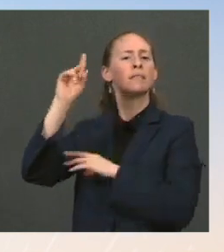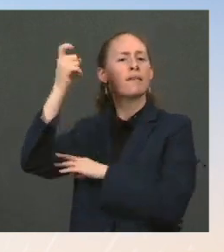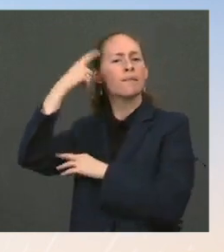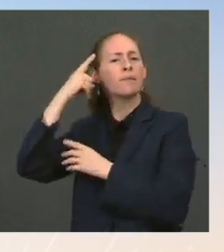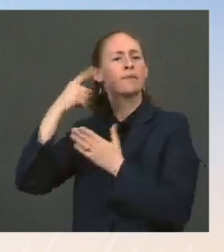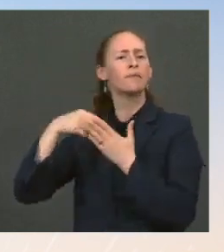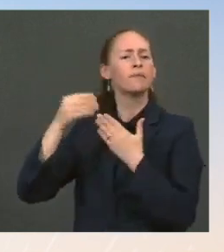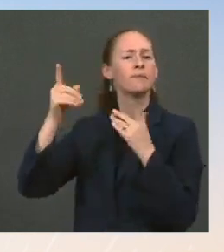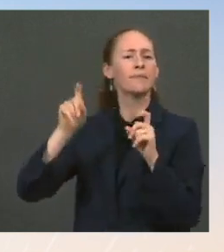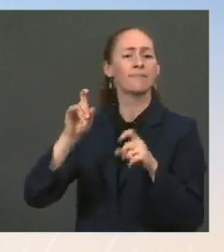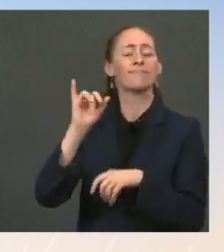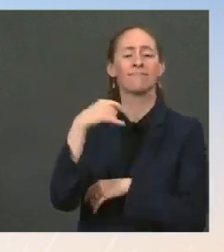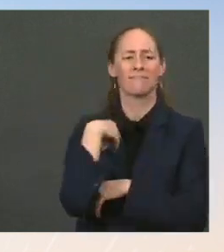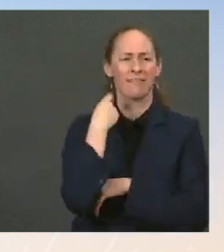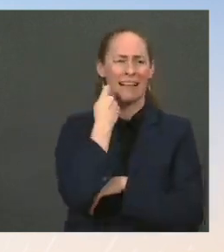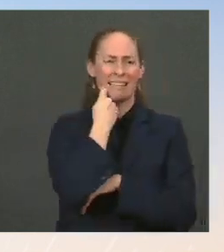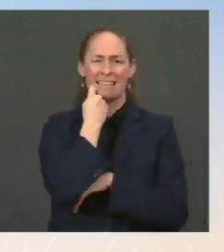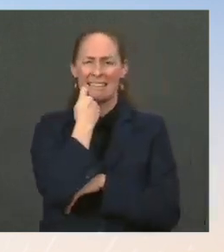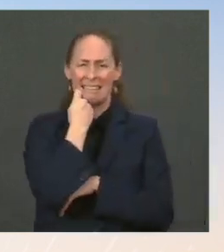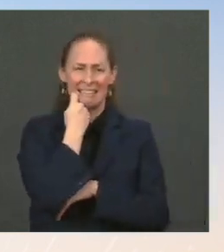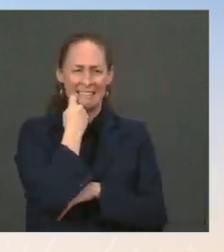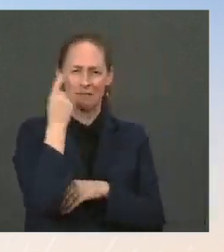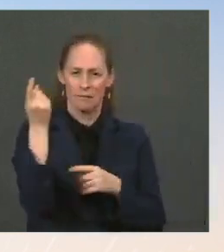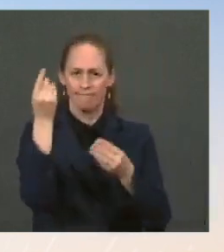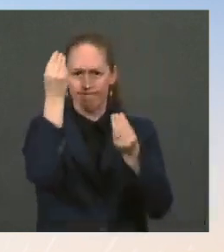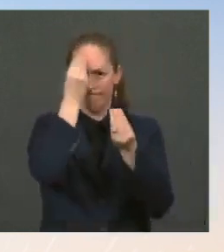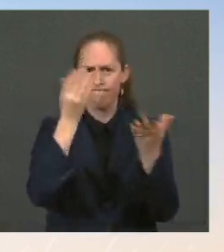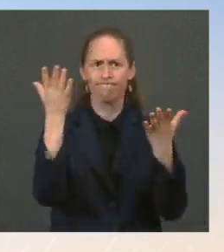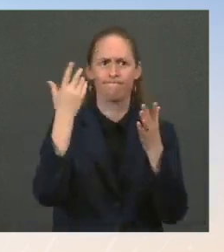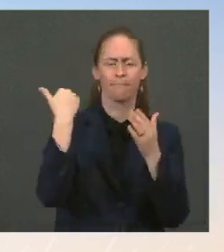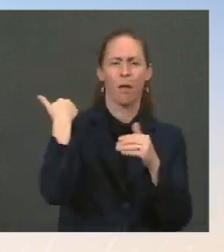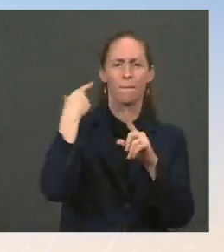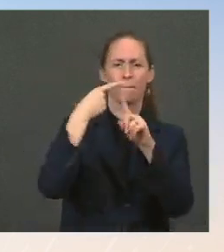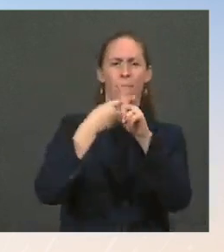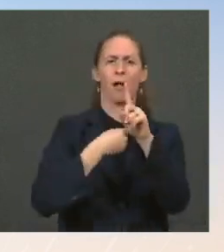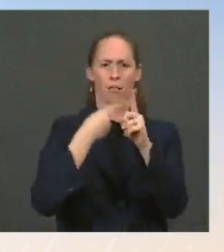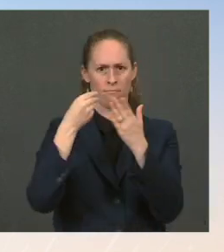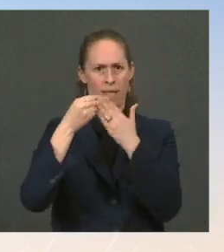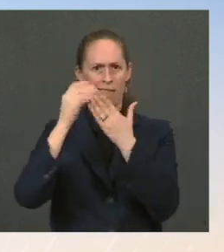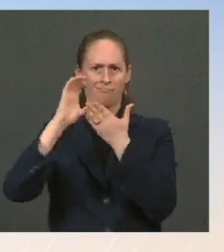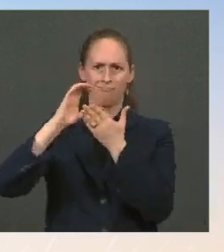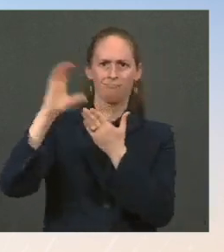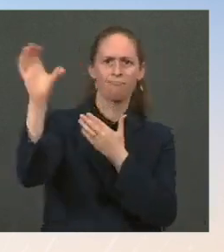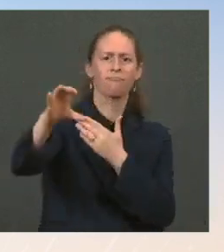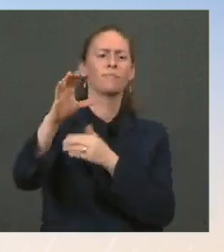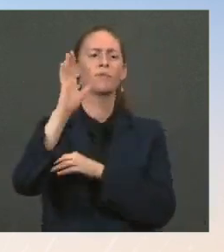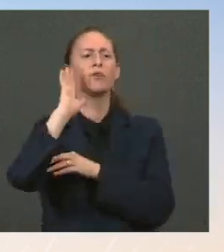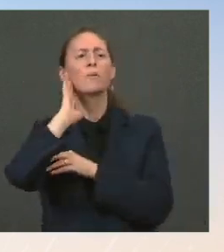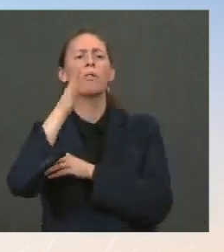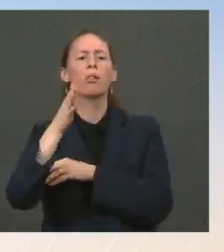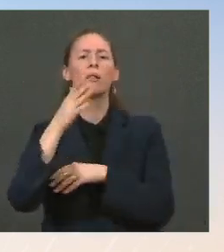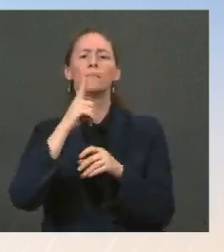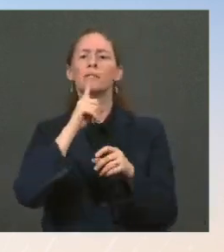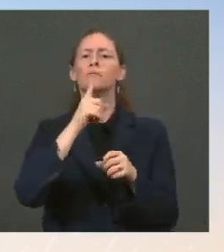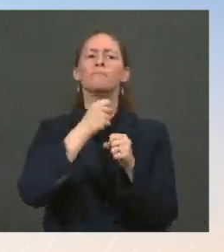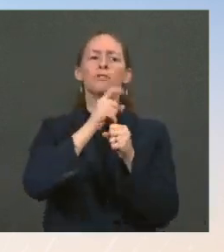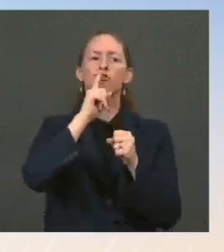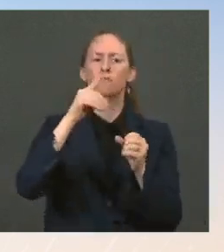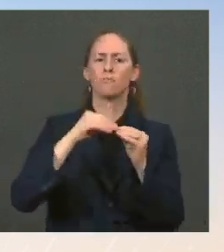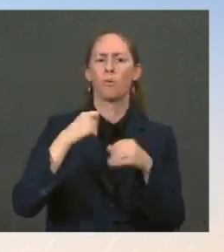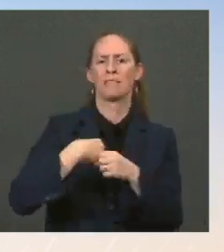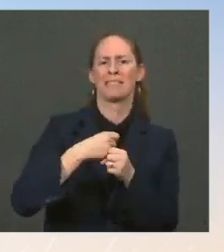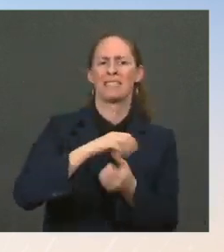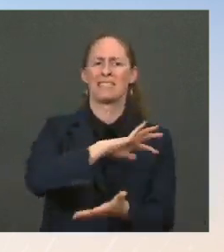announced last month an enormous investment. We're quadrupling availability by December, tripling by November. I think that